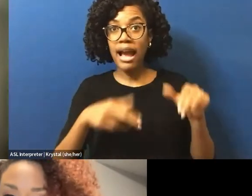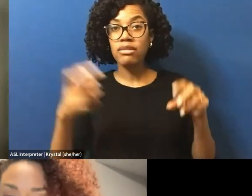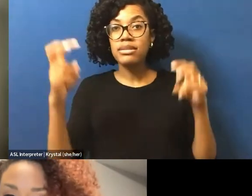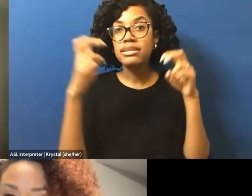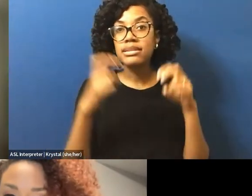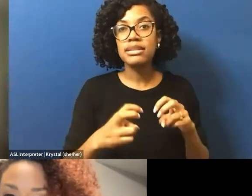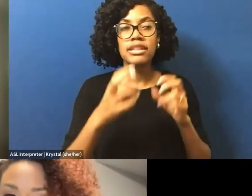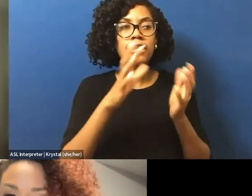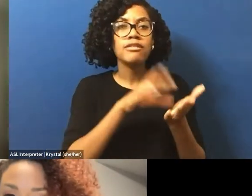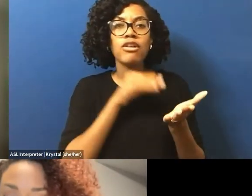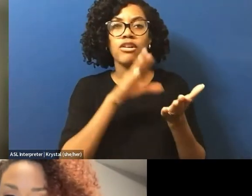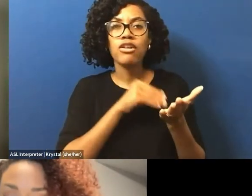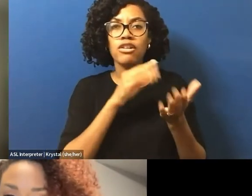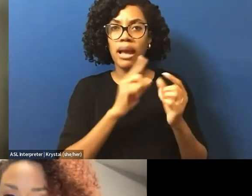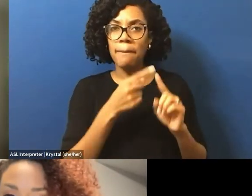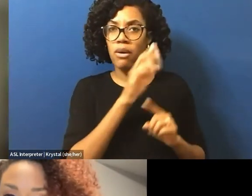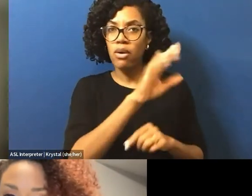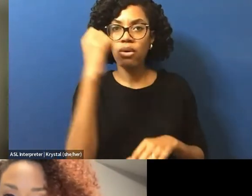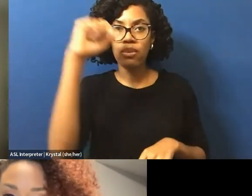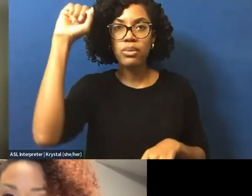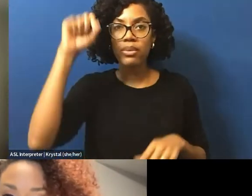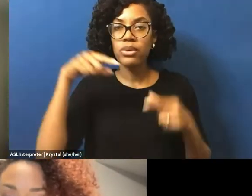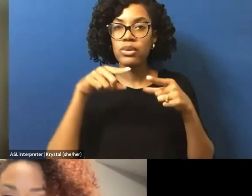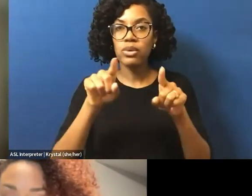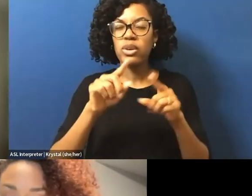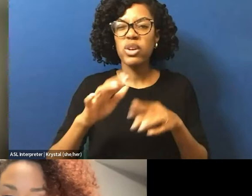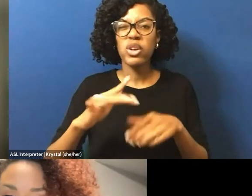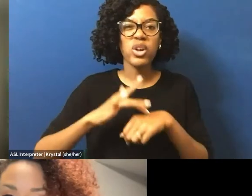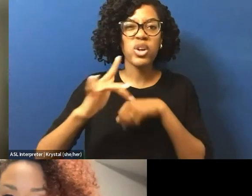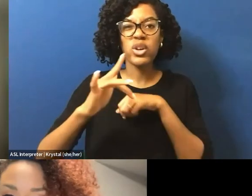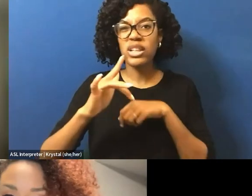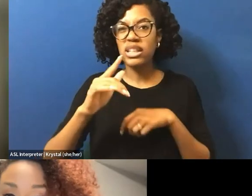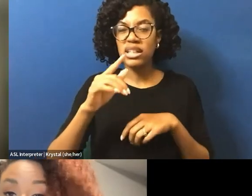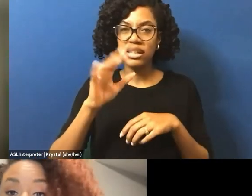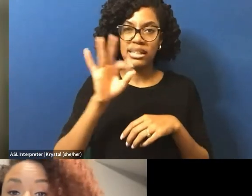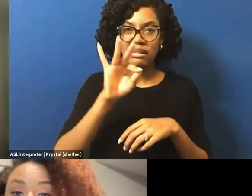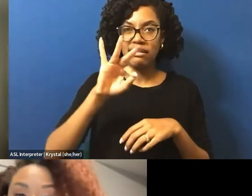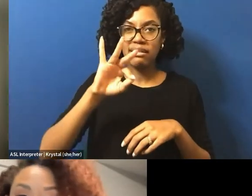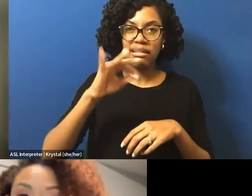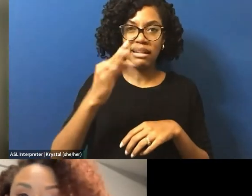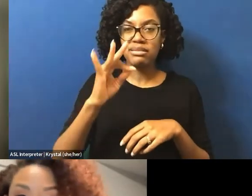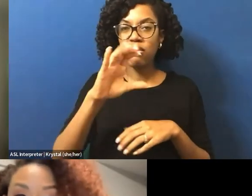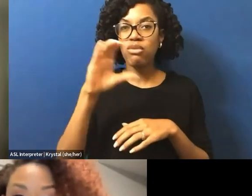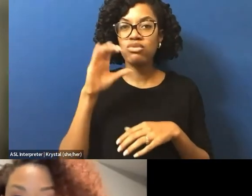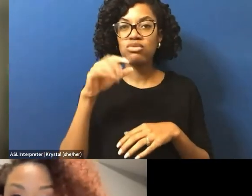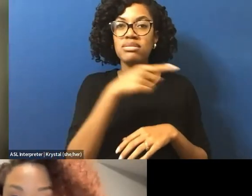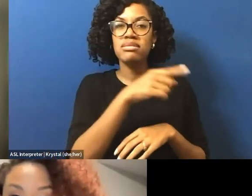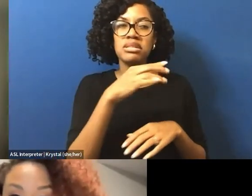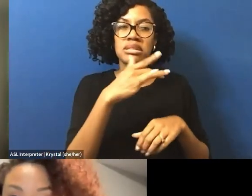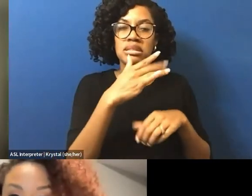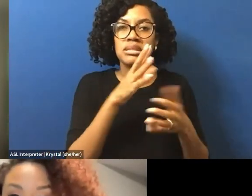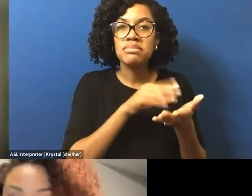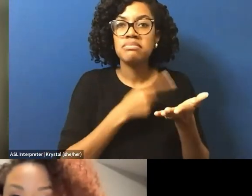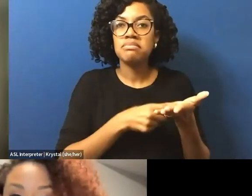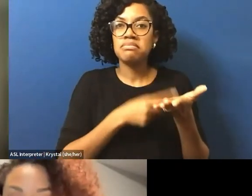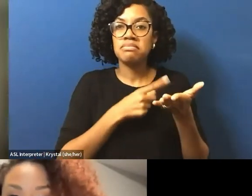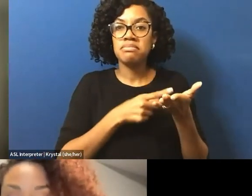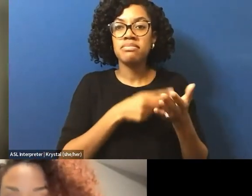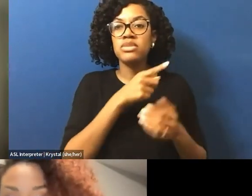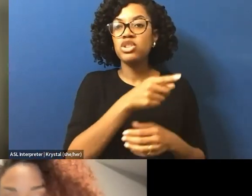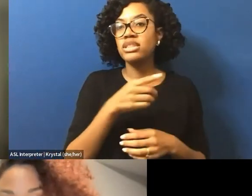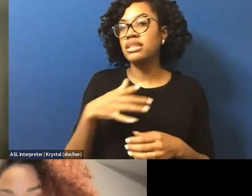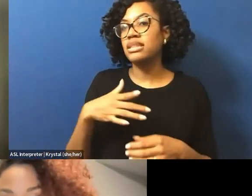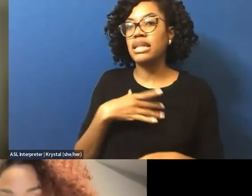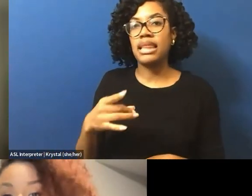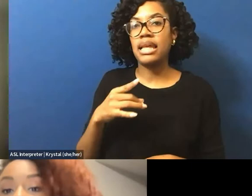century. And she personally credits herself with helping him expand his view. She was always very critical of Elijah Muhammad. She was very critical